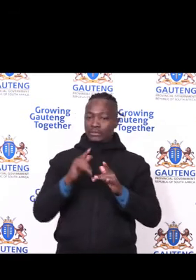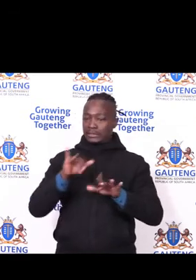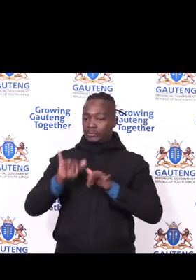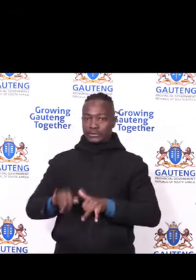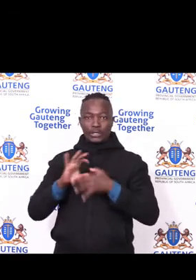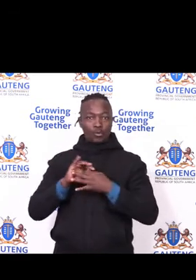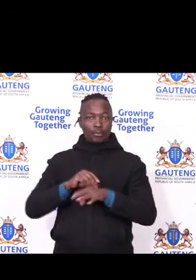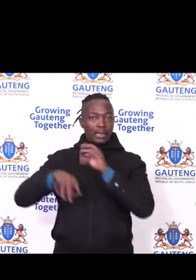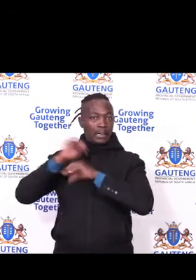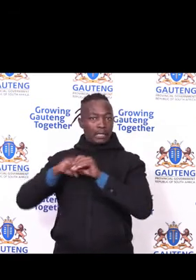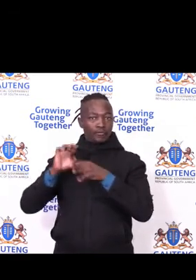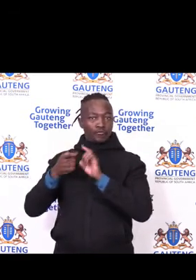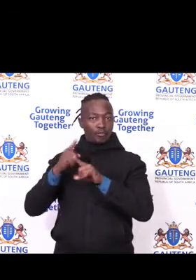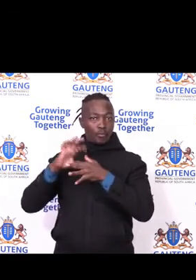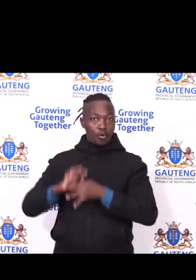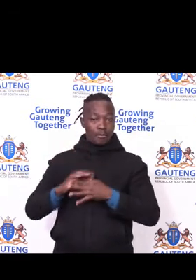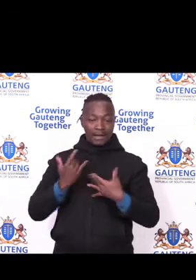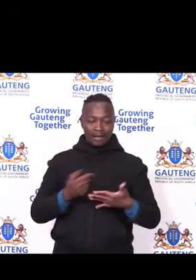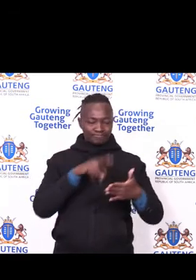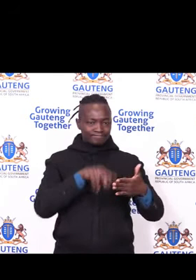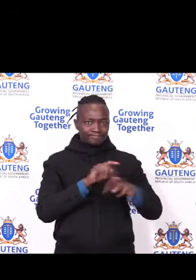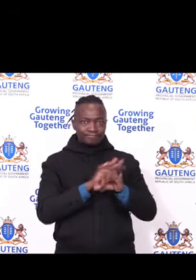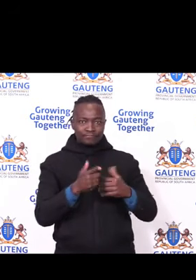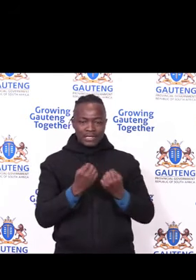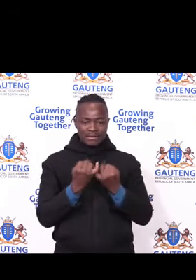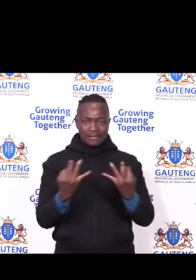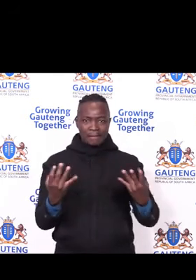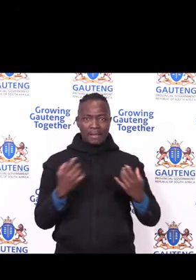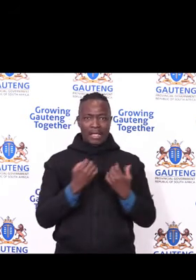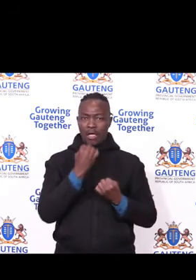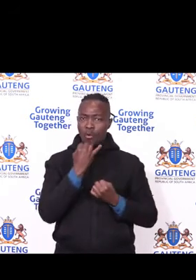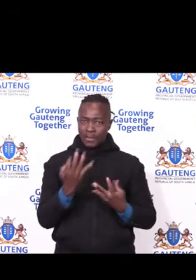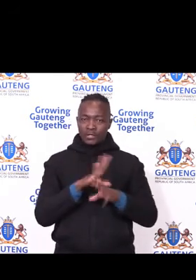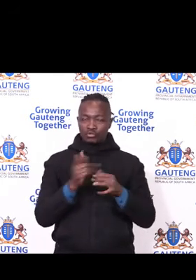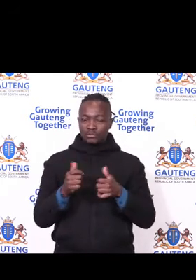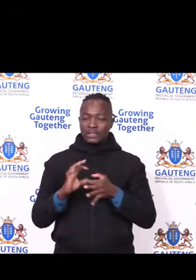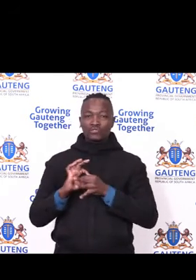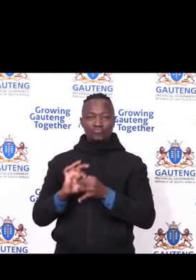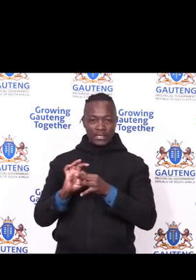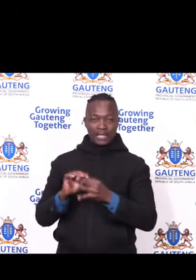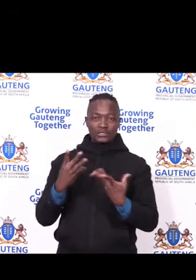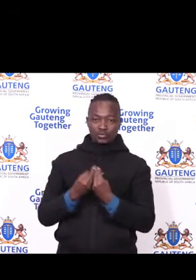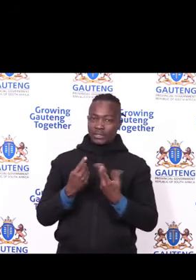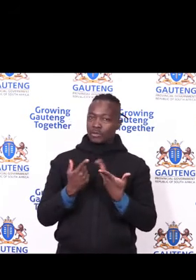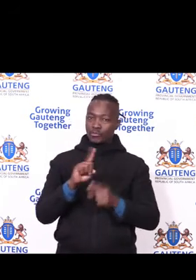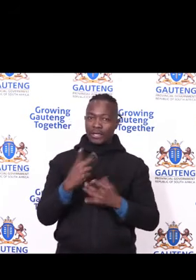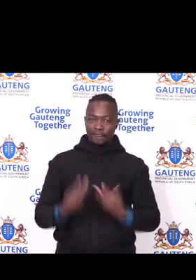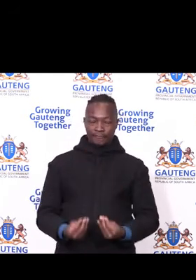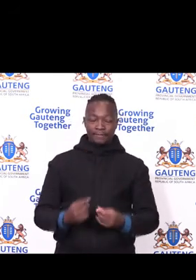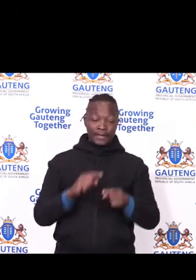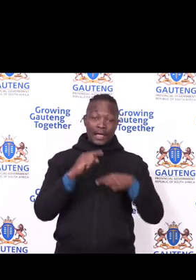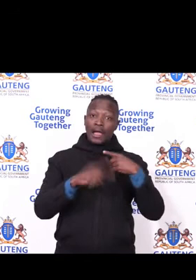the statistics of how many learners are studying from home so that we can see that it correlates with the figures that we have. In terms of grade